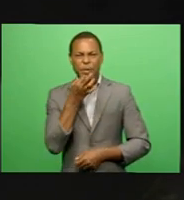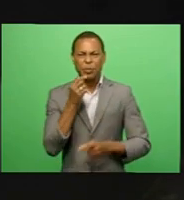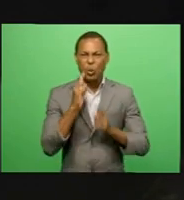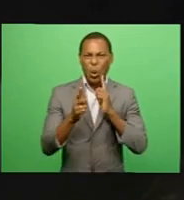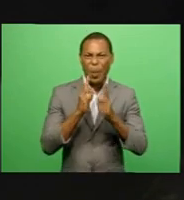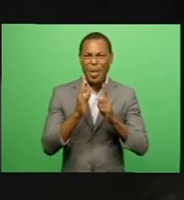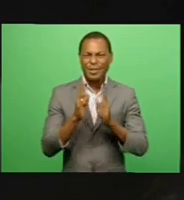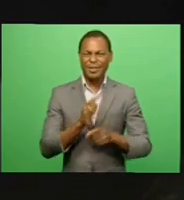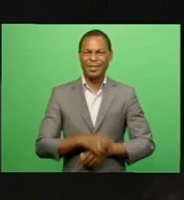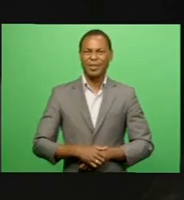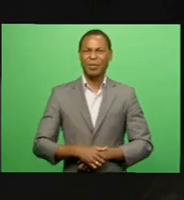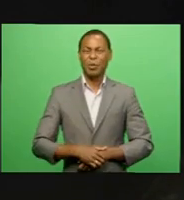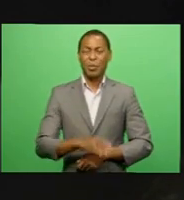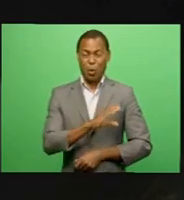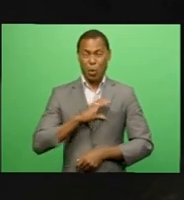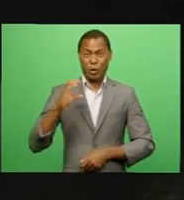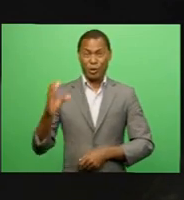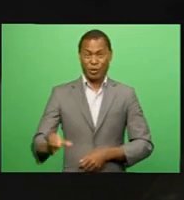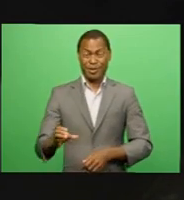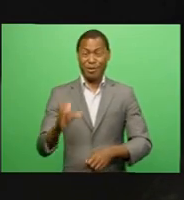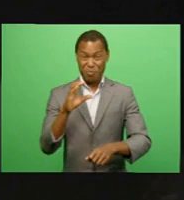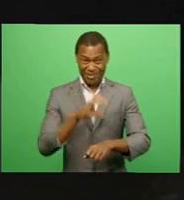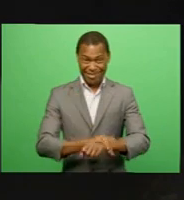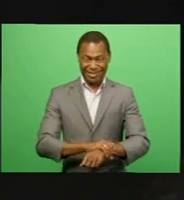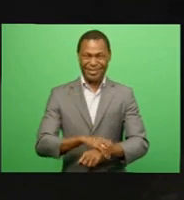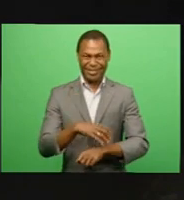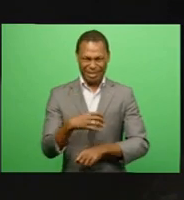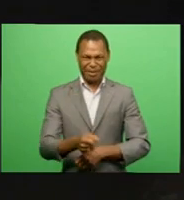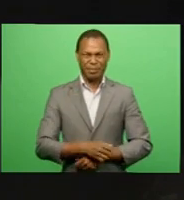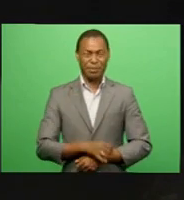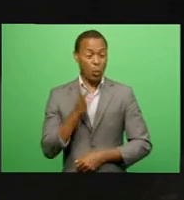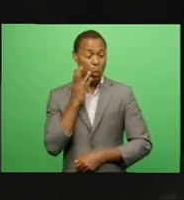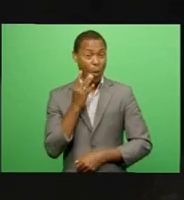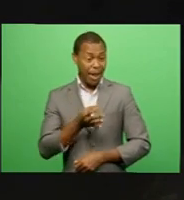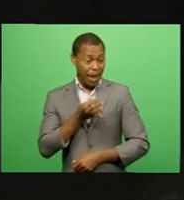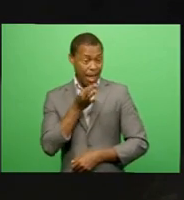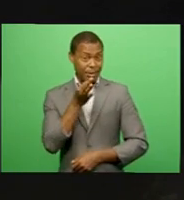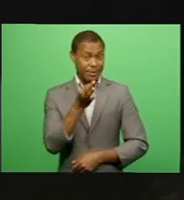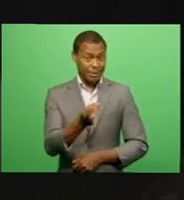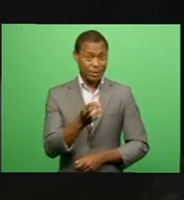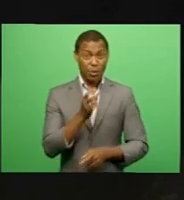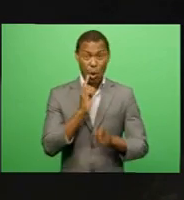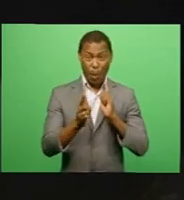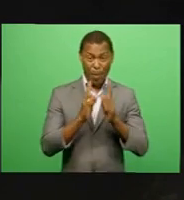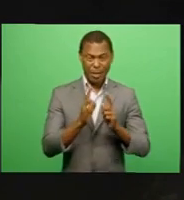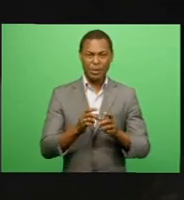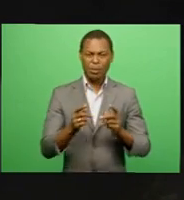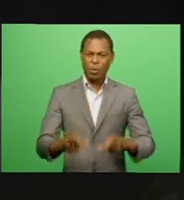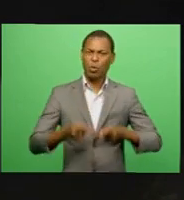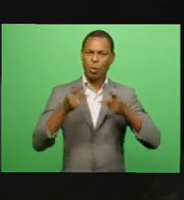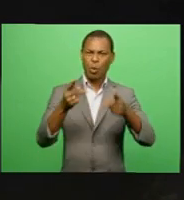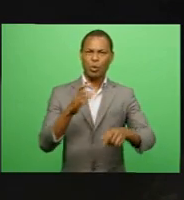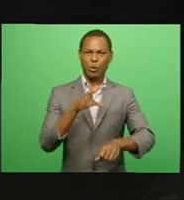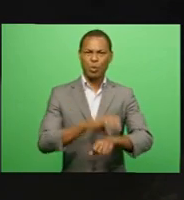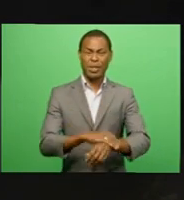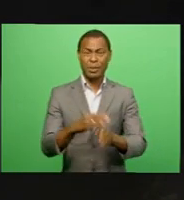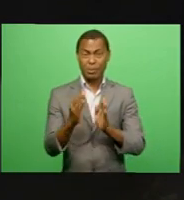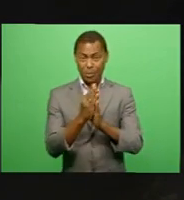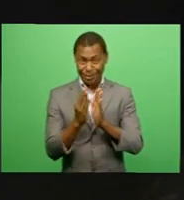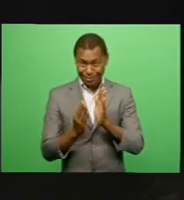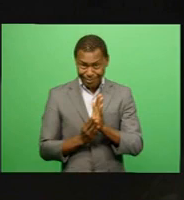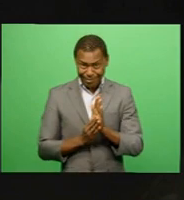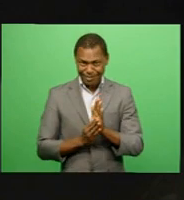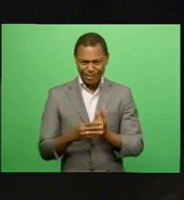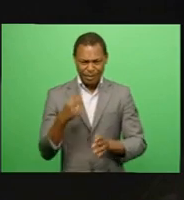acting Commissioner of Police, Rusiate Tunravu. When we asked him about his comments regarding the proposed police bill, he mentioned that the